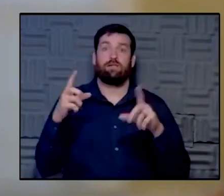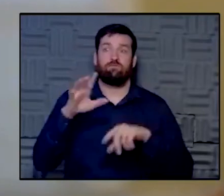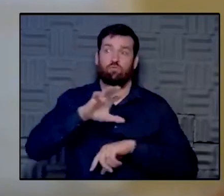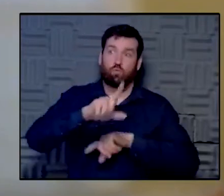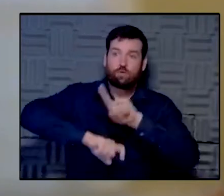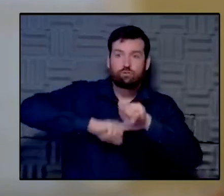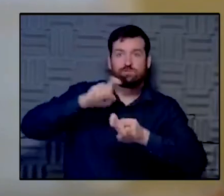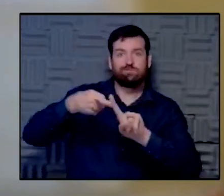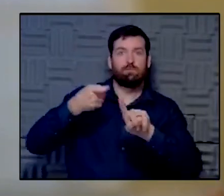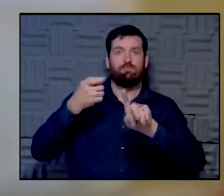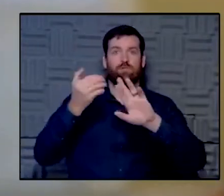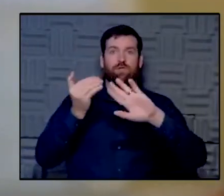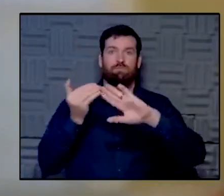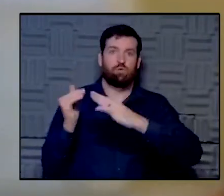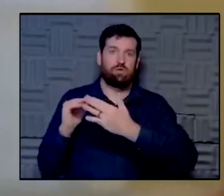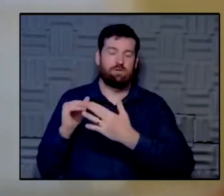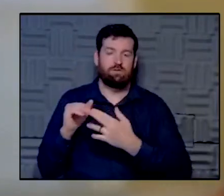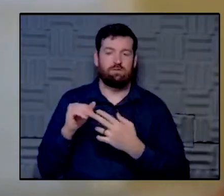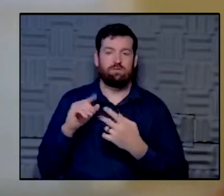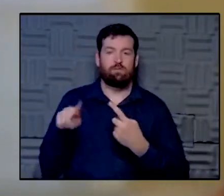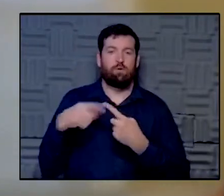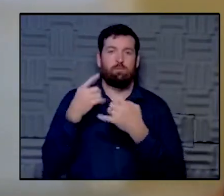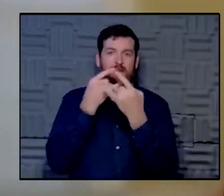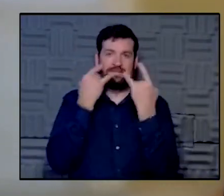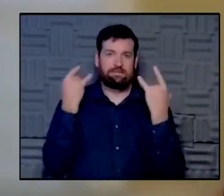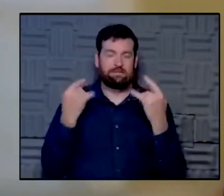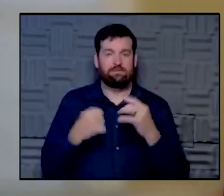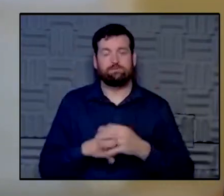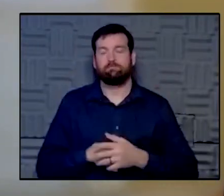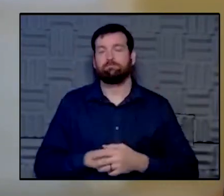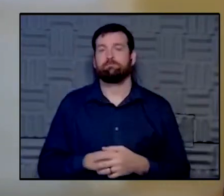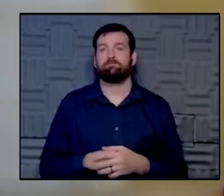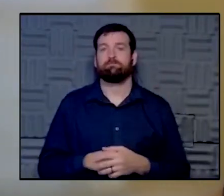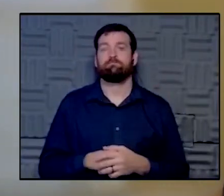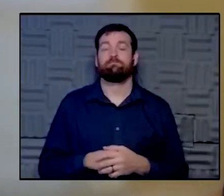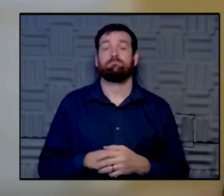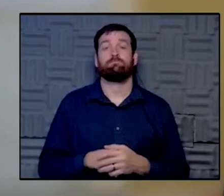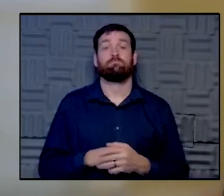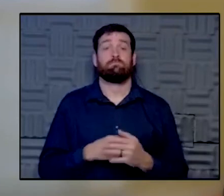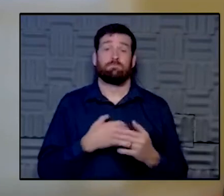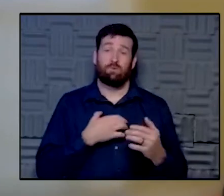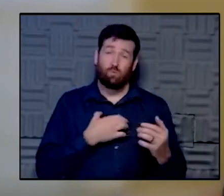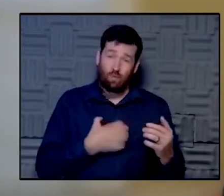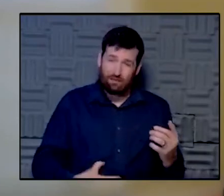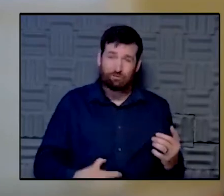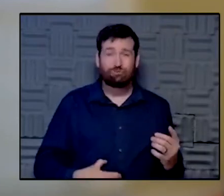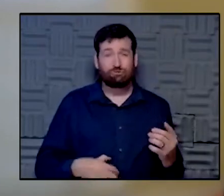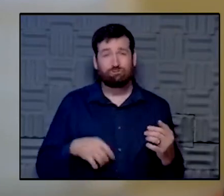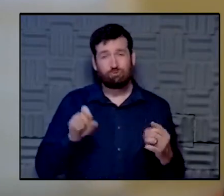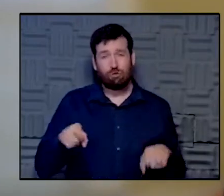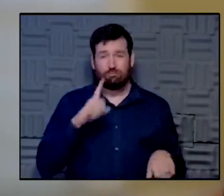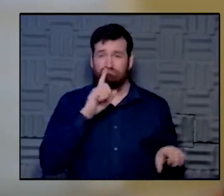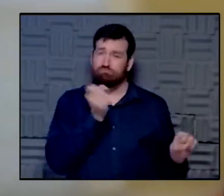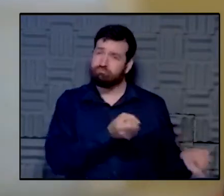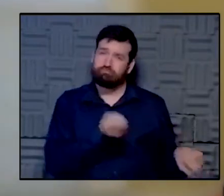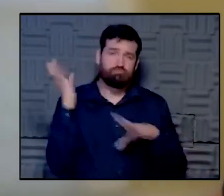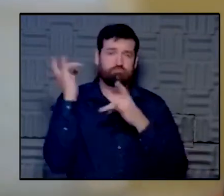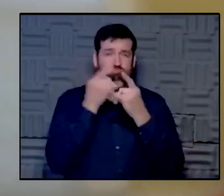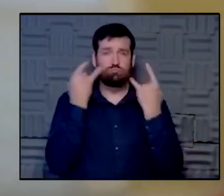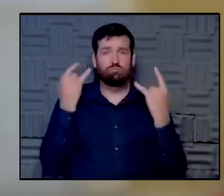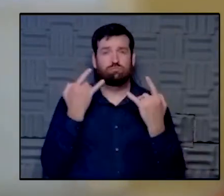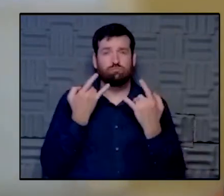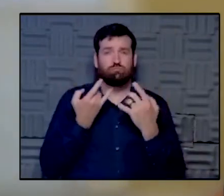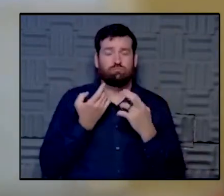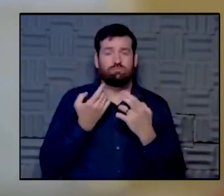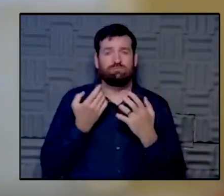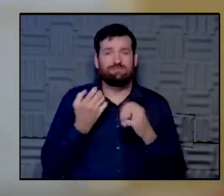from the community today were regarding masking. I wish that we could get rid of masks. I wish we could safely do that. We are